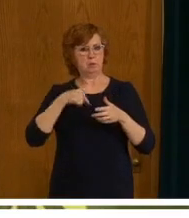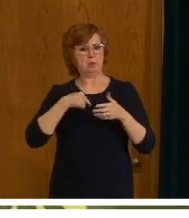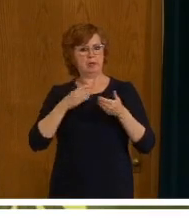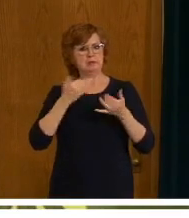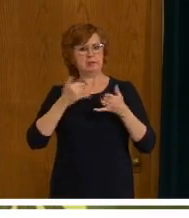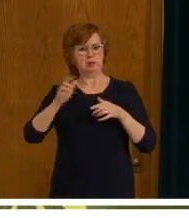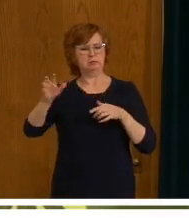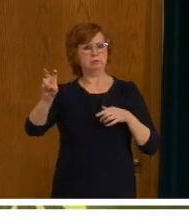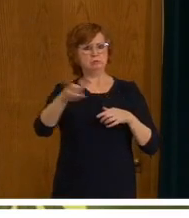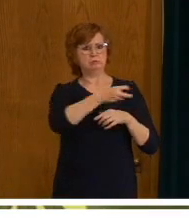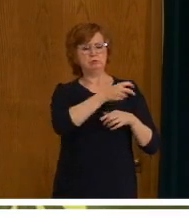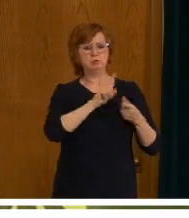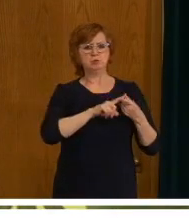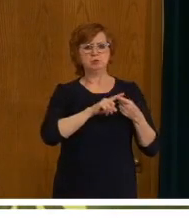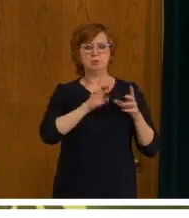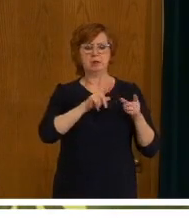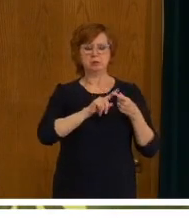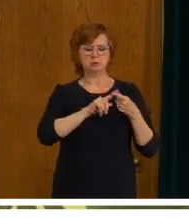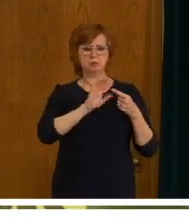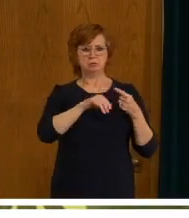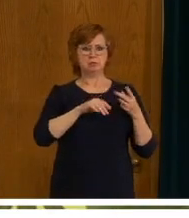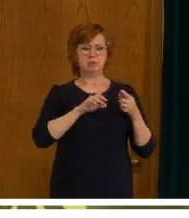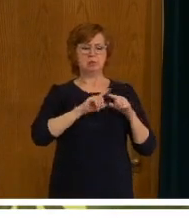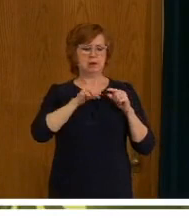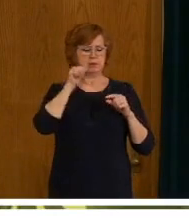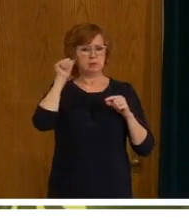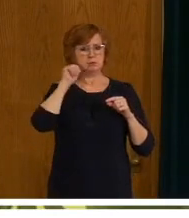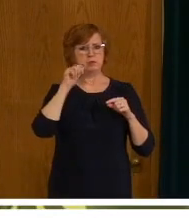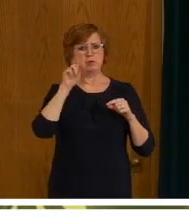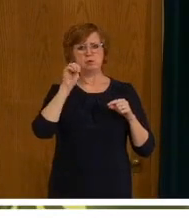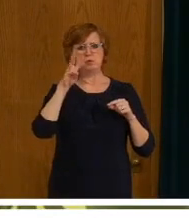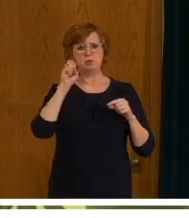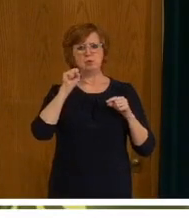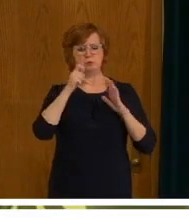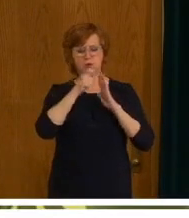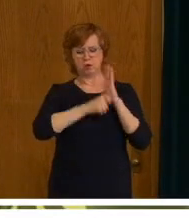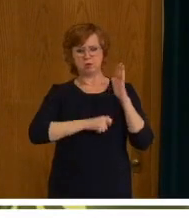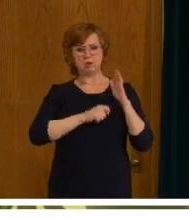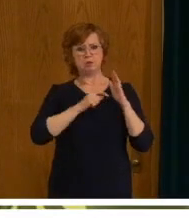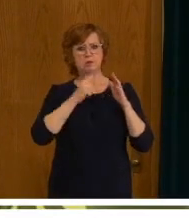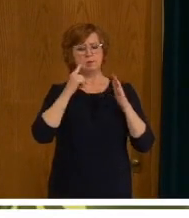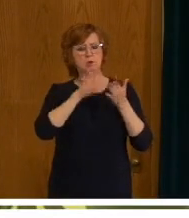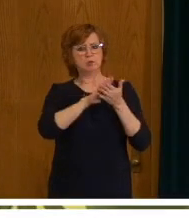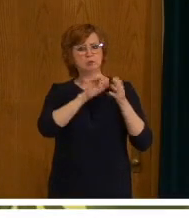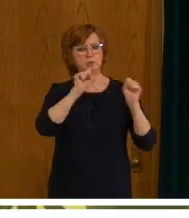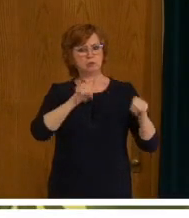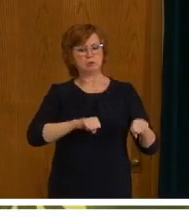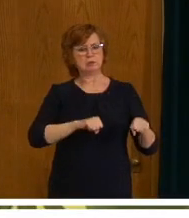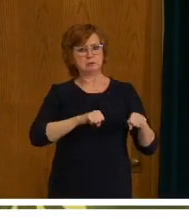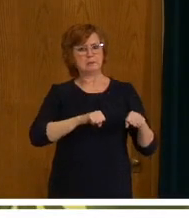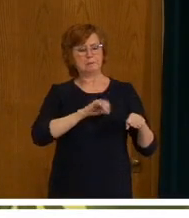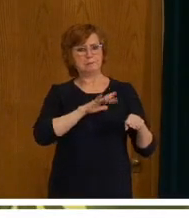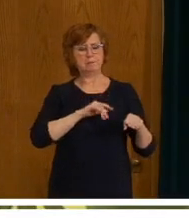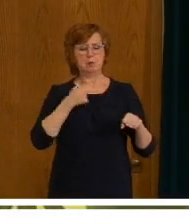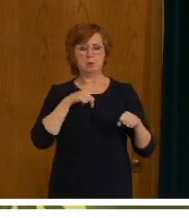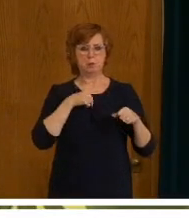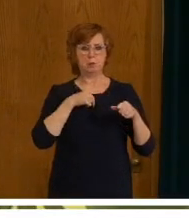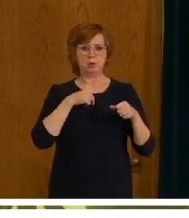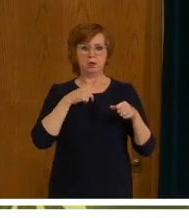think, yesterday about the school program. Just like in long-term care and personal care homes, we leveraged our existing infrastructure to very